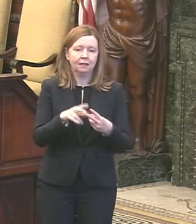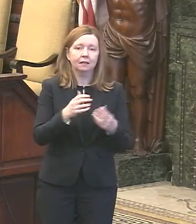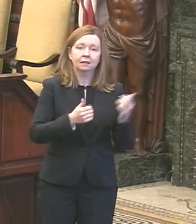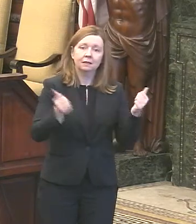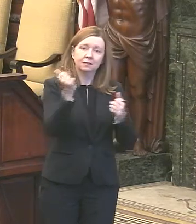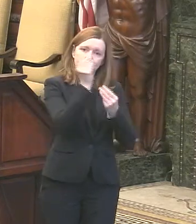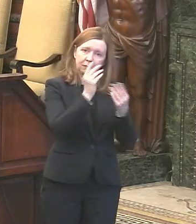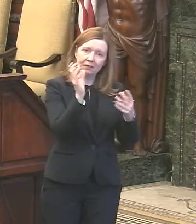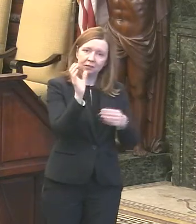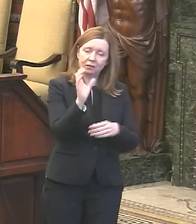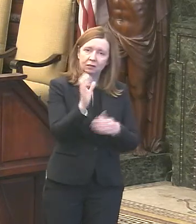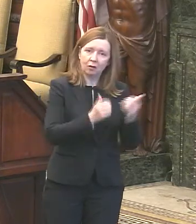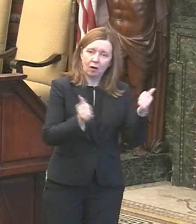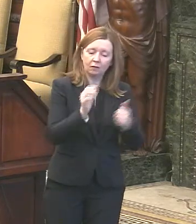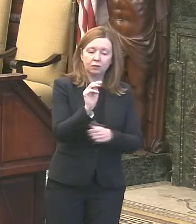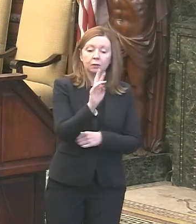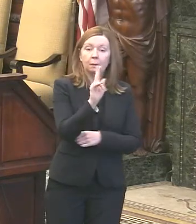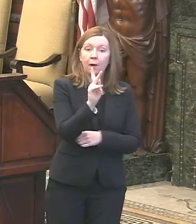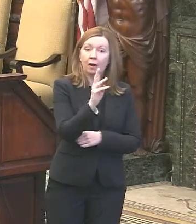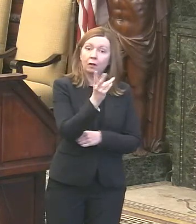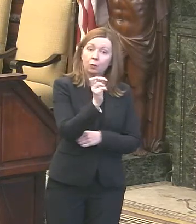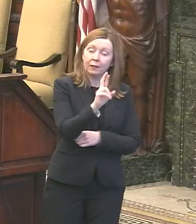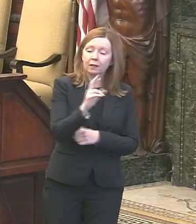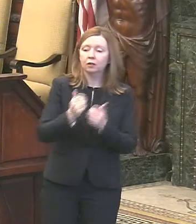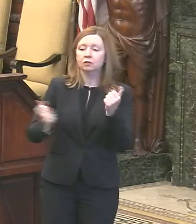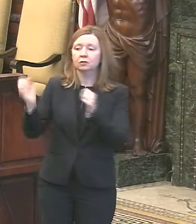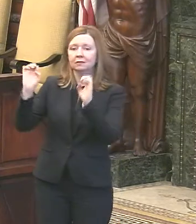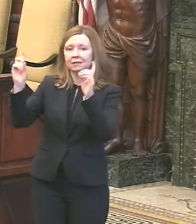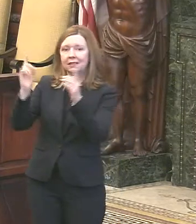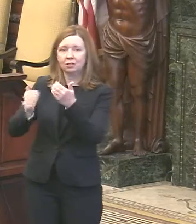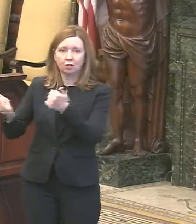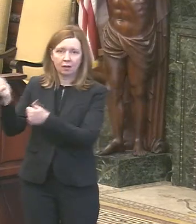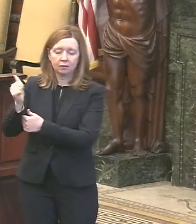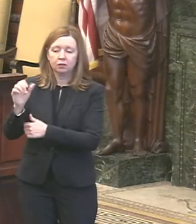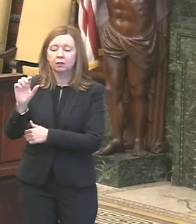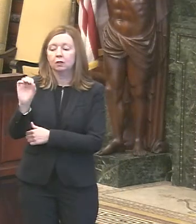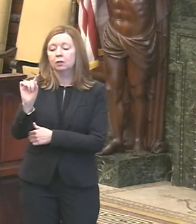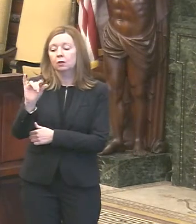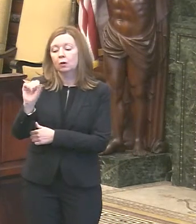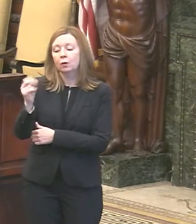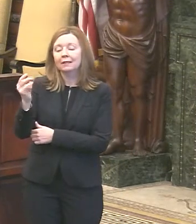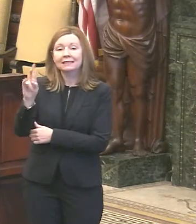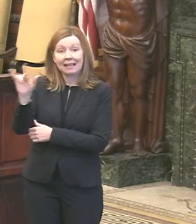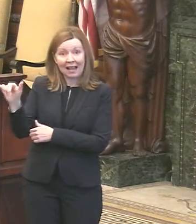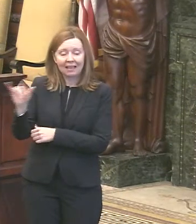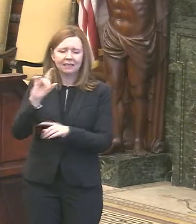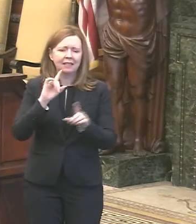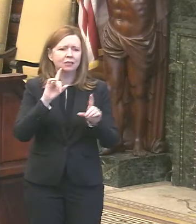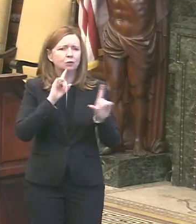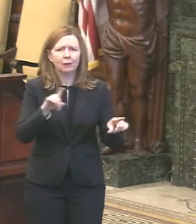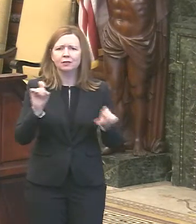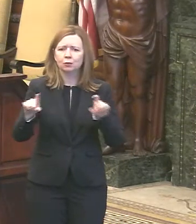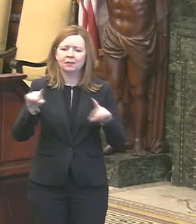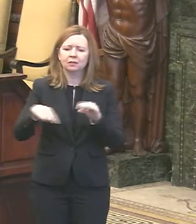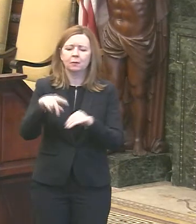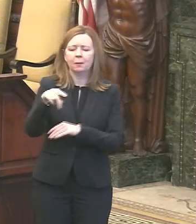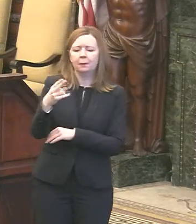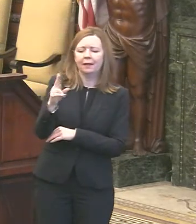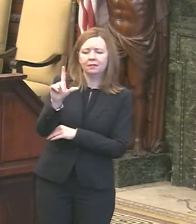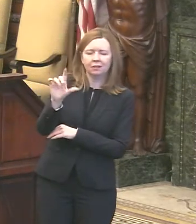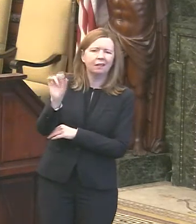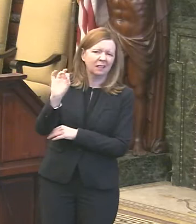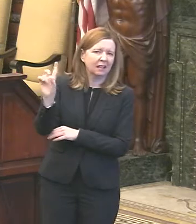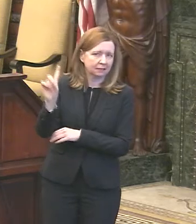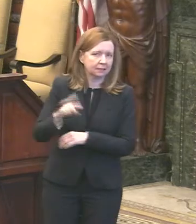Chief Information Officer Mark Wheeler and Chief Education Officer for the city, Otis Hackney, to answer questions about the PHL Connected